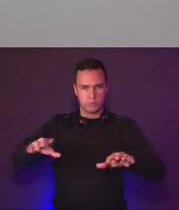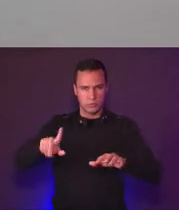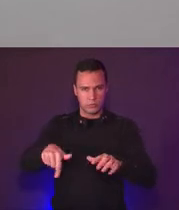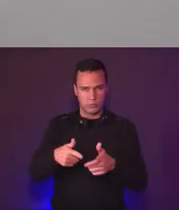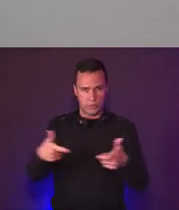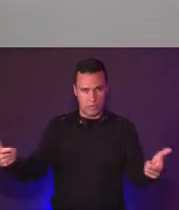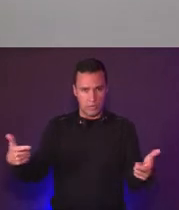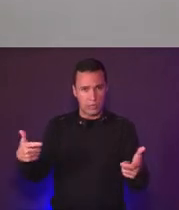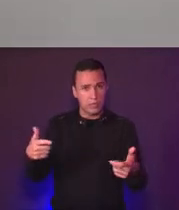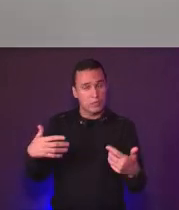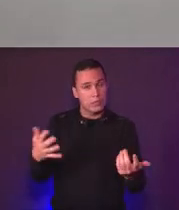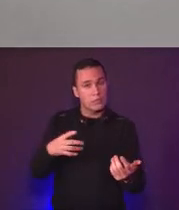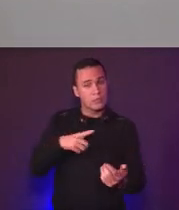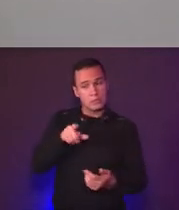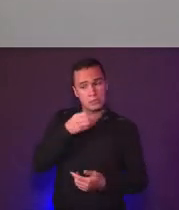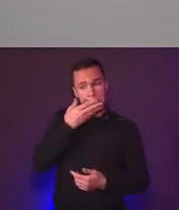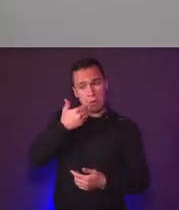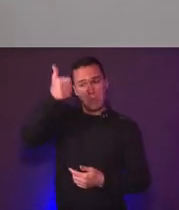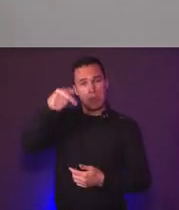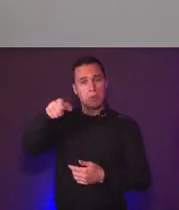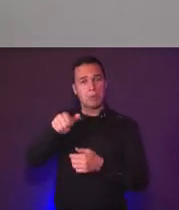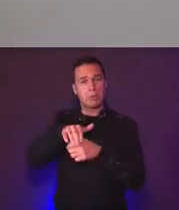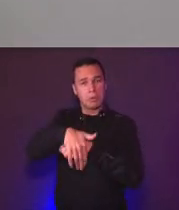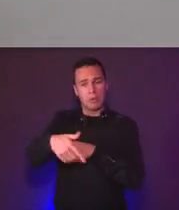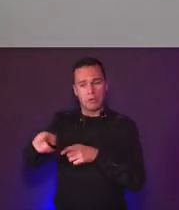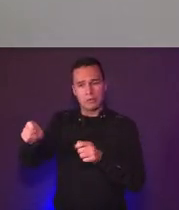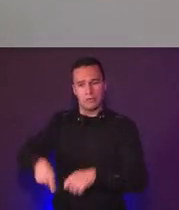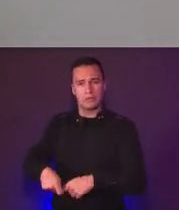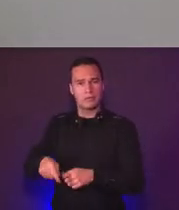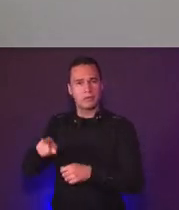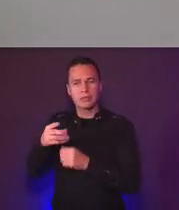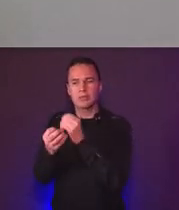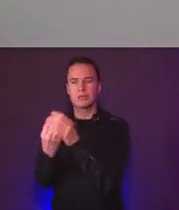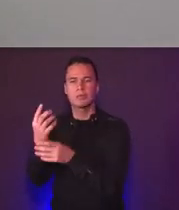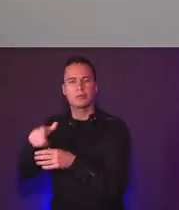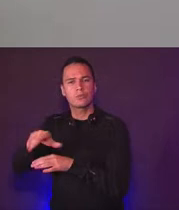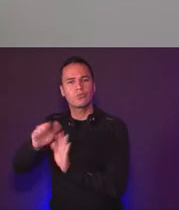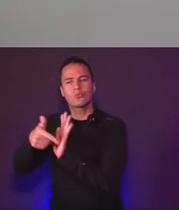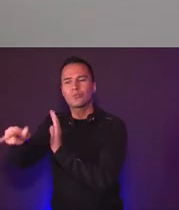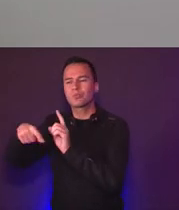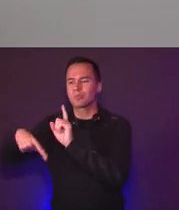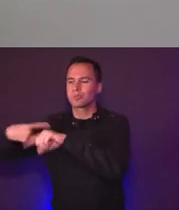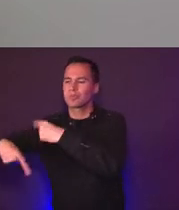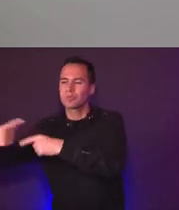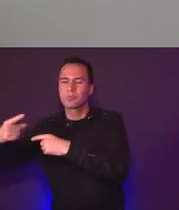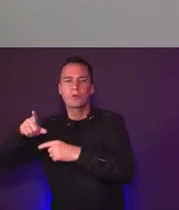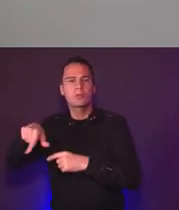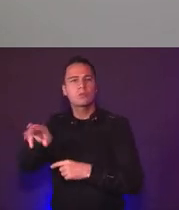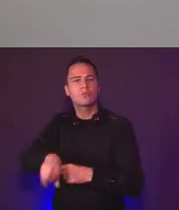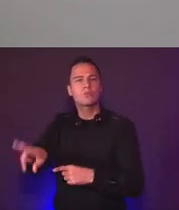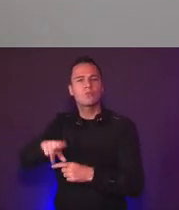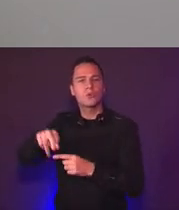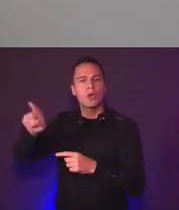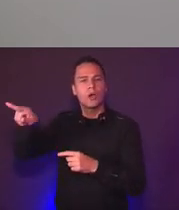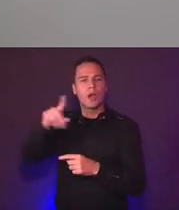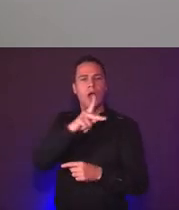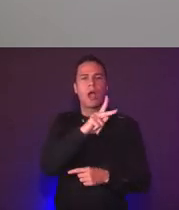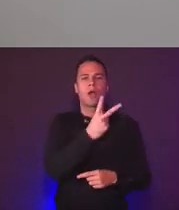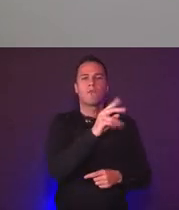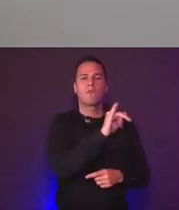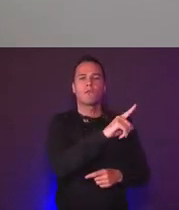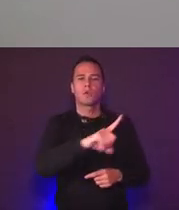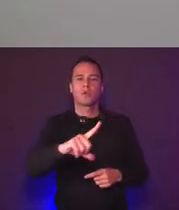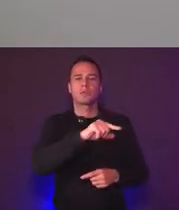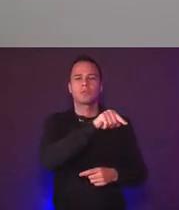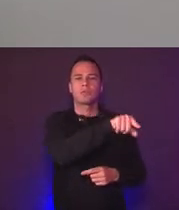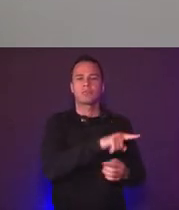So what could be better than that? When USA Today created the nation's first computer-assisted reporting department, Phil was recruiting for